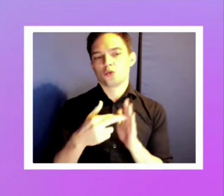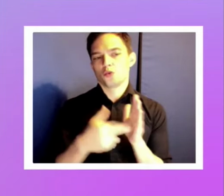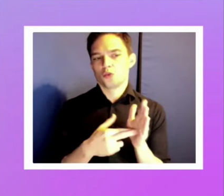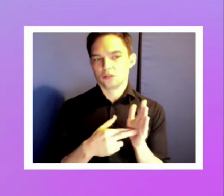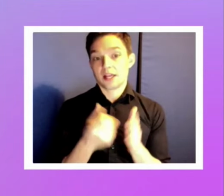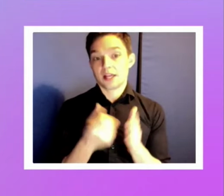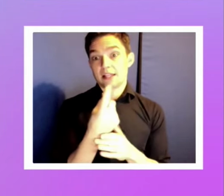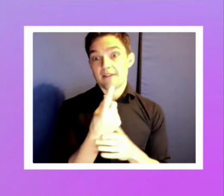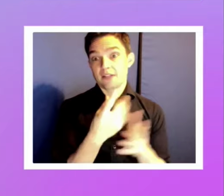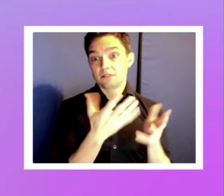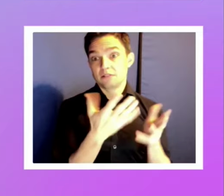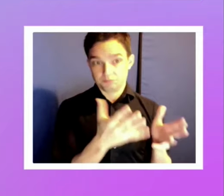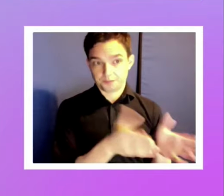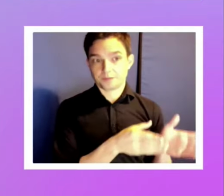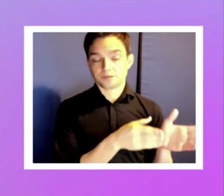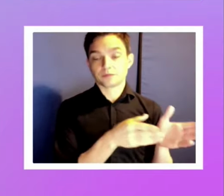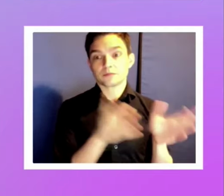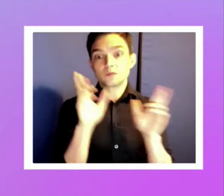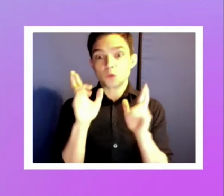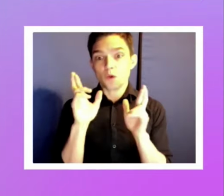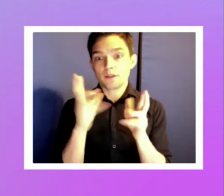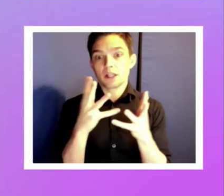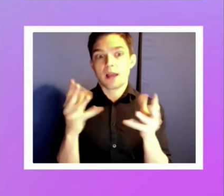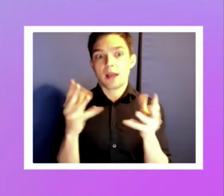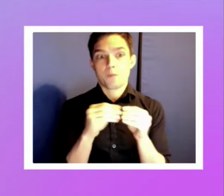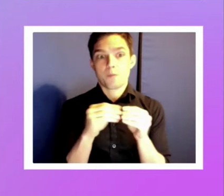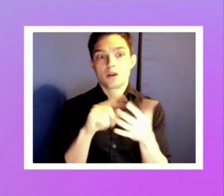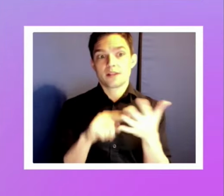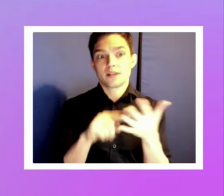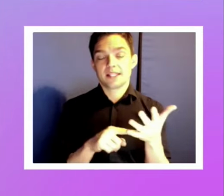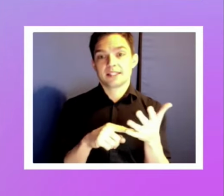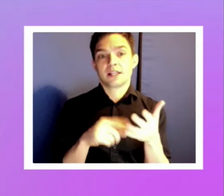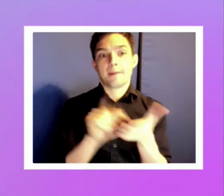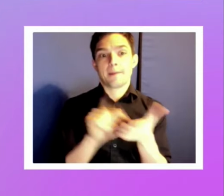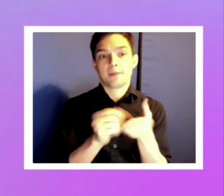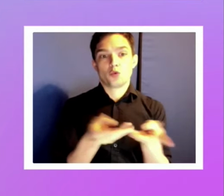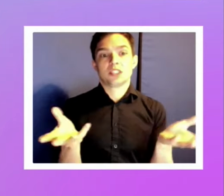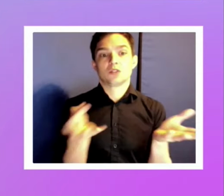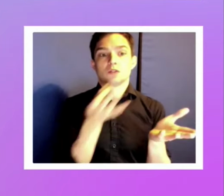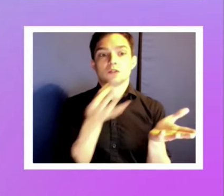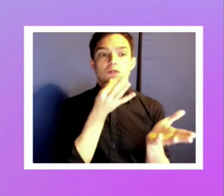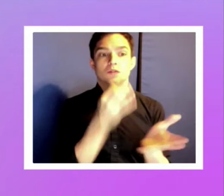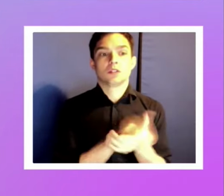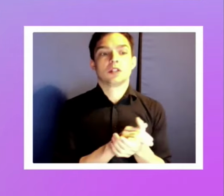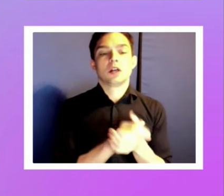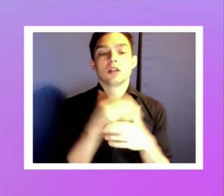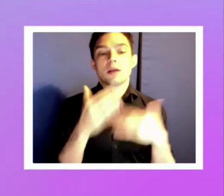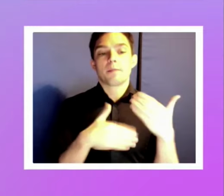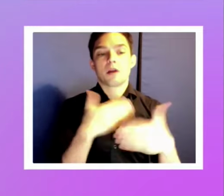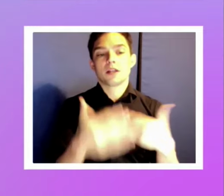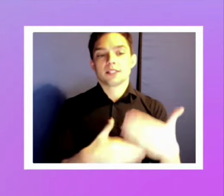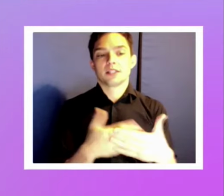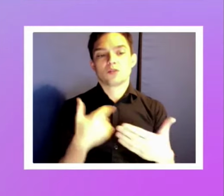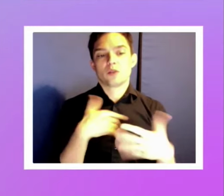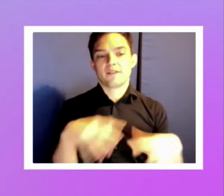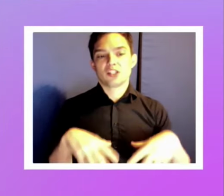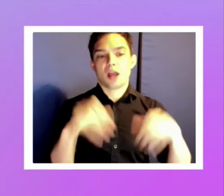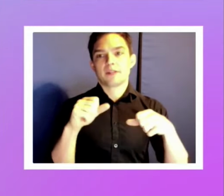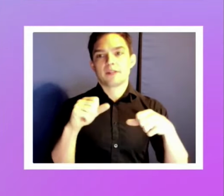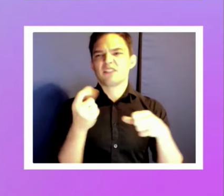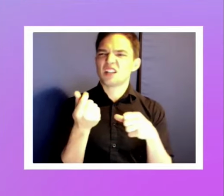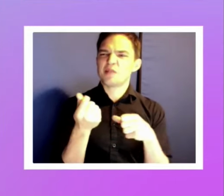11 of them. We are hoping to get a lot more of these out. The process that we have adopted has been a